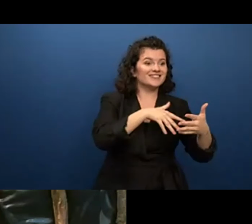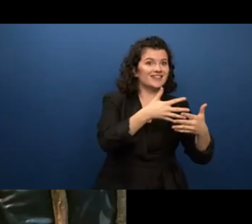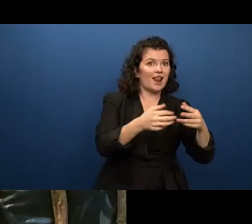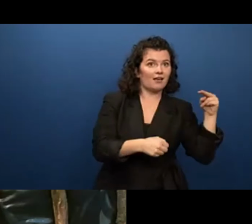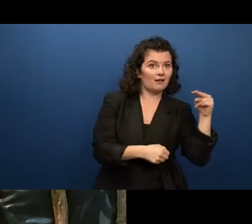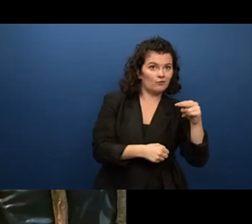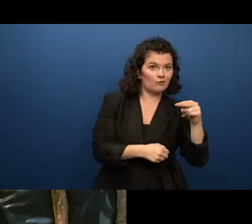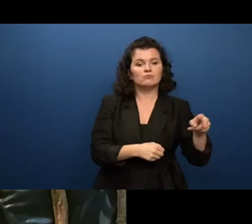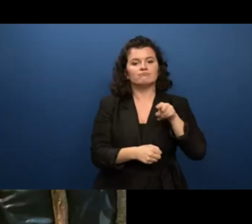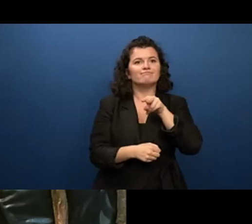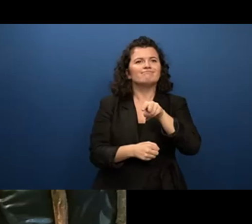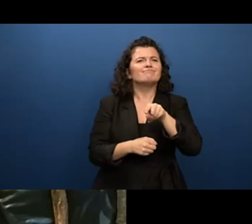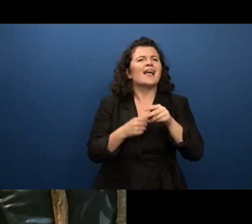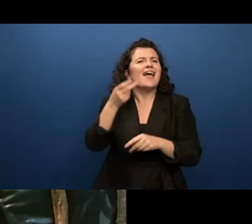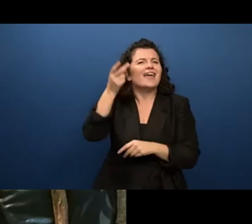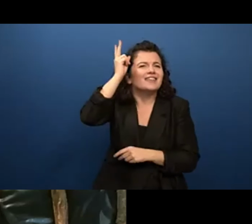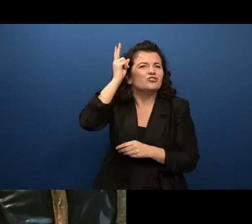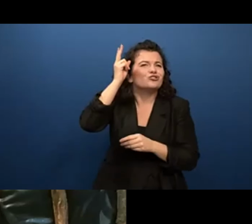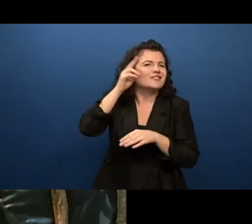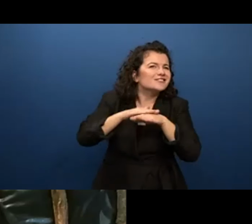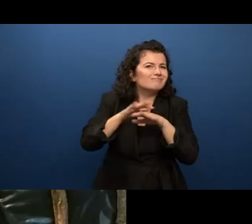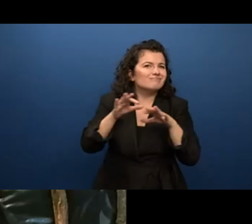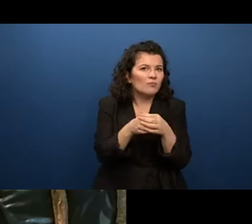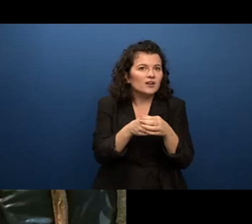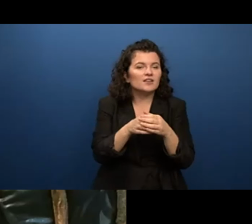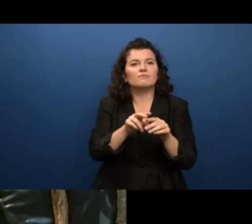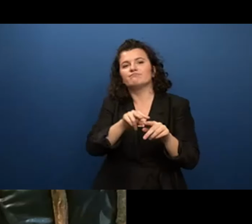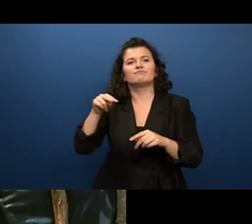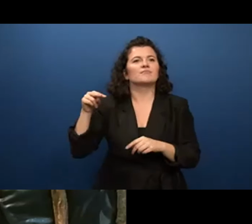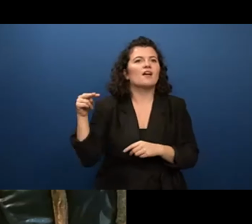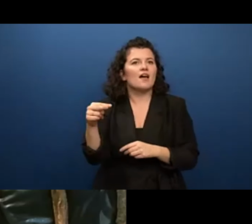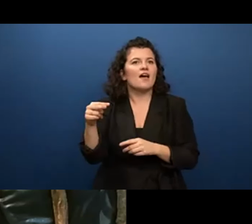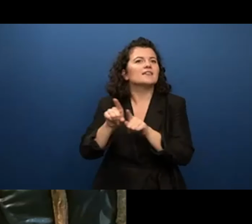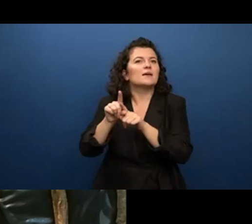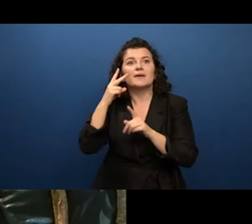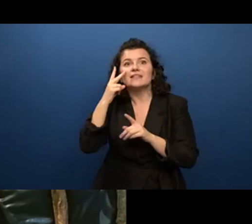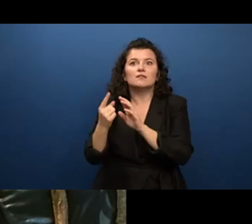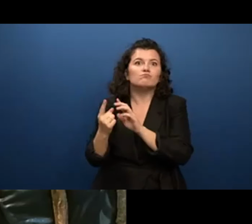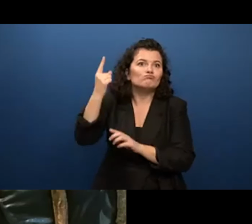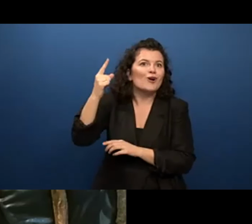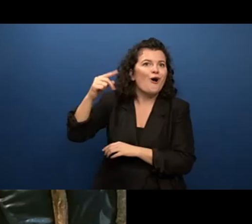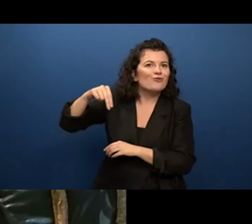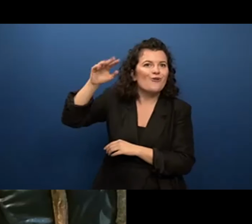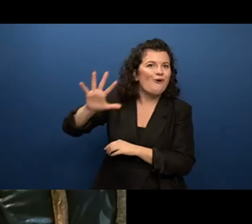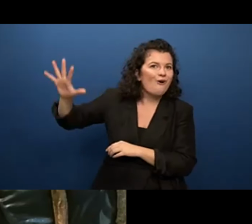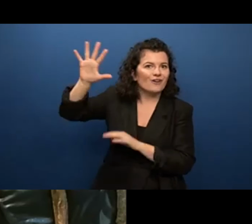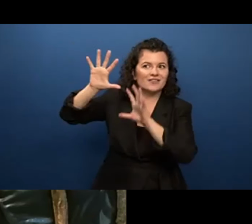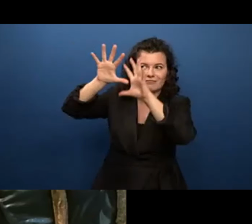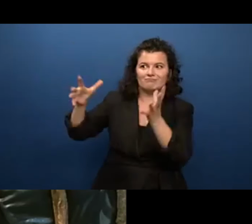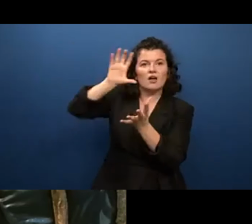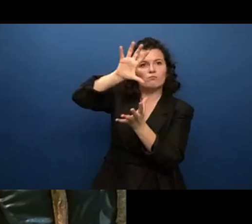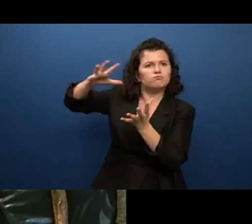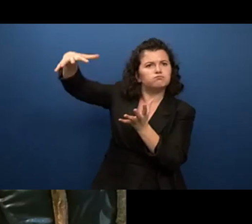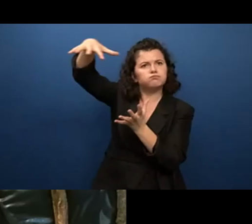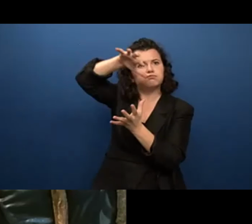ethnic minority communities in a global North country. But I believe that there will be an important thread running through the event